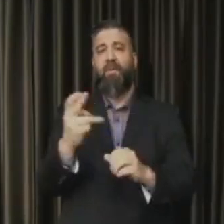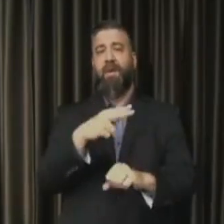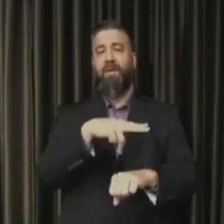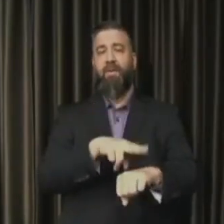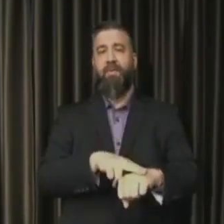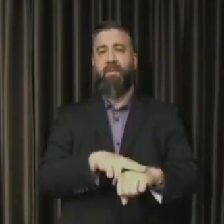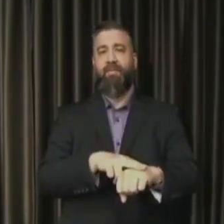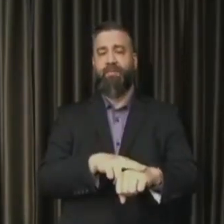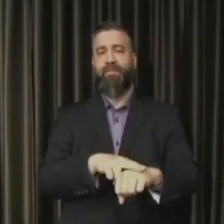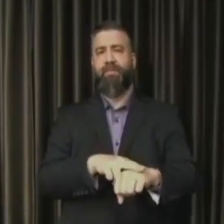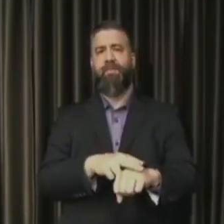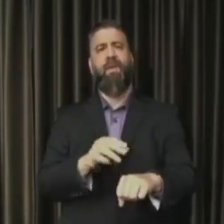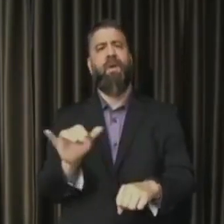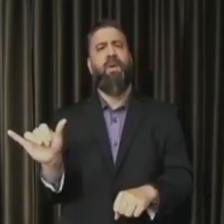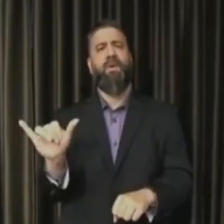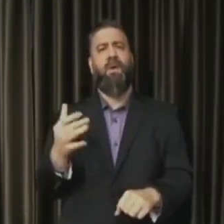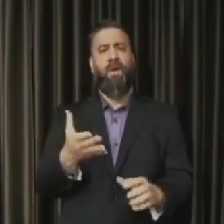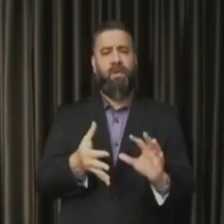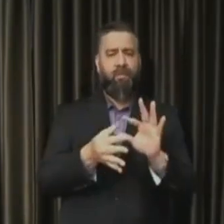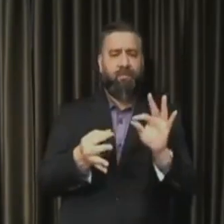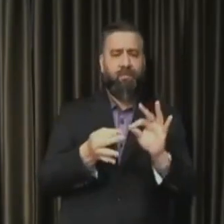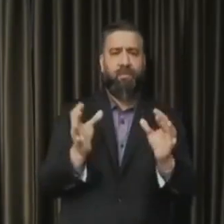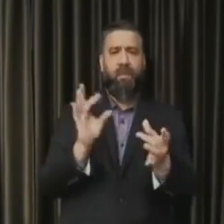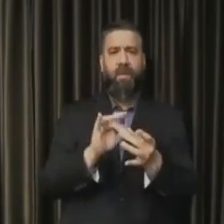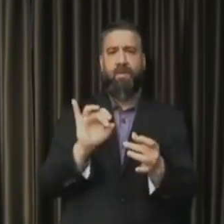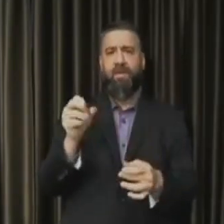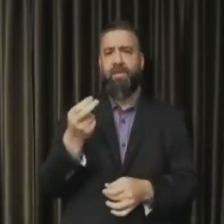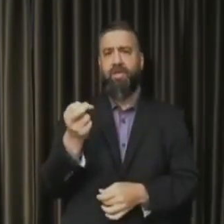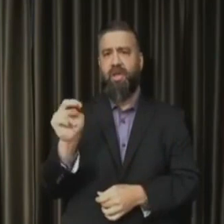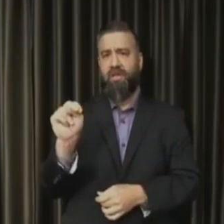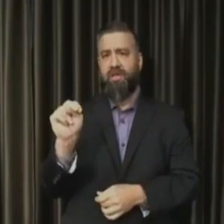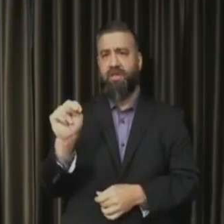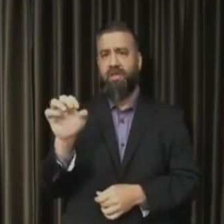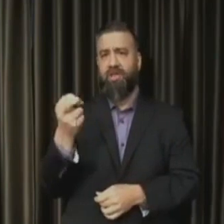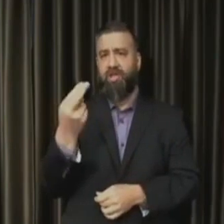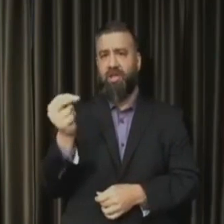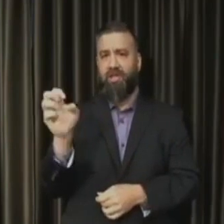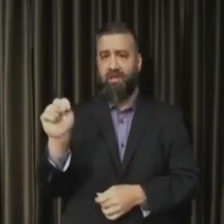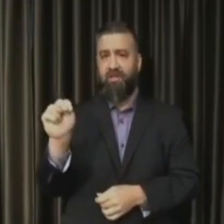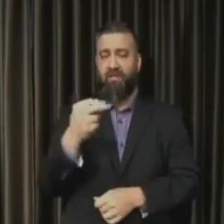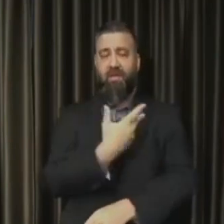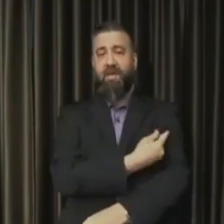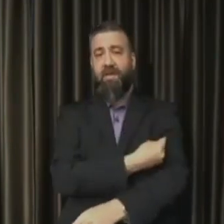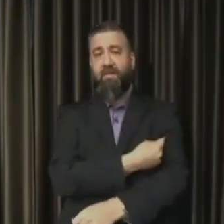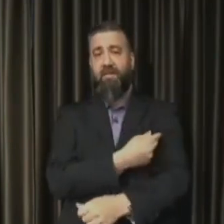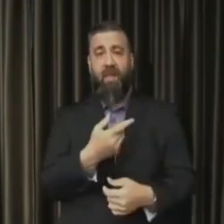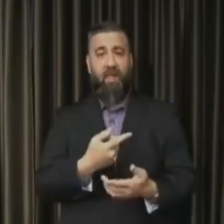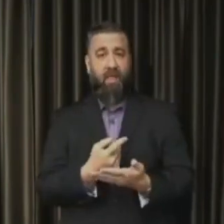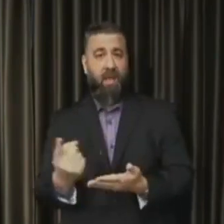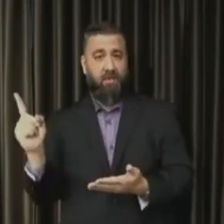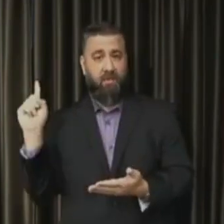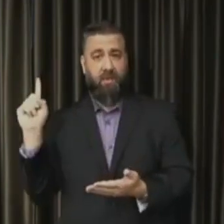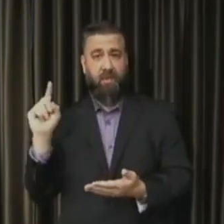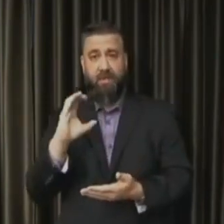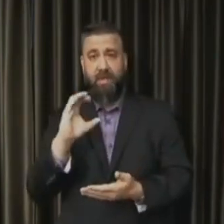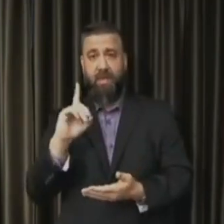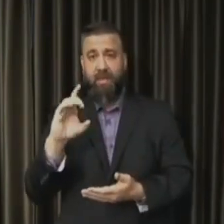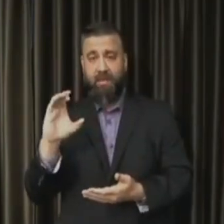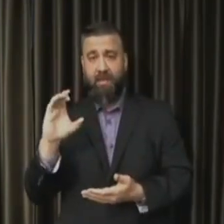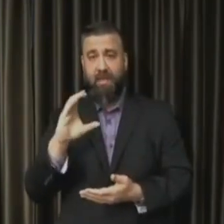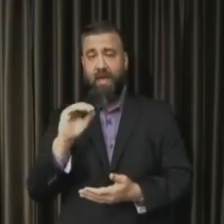Now let me just say a word about the Johnson & Johnson vaccine. Last week, the CDC and the FDA both lifted their recommended pause